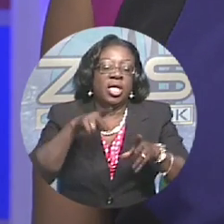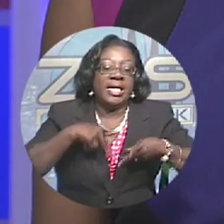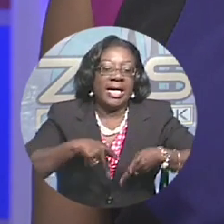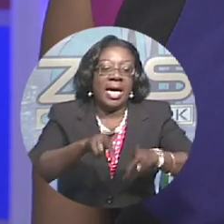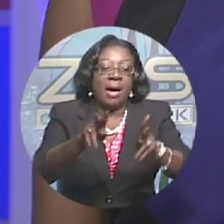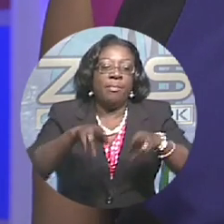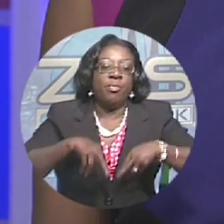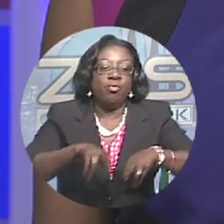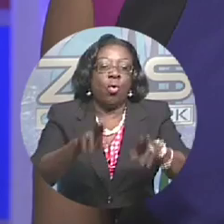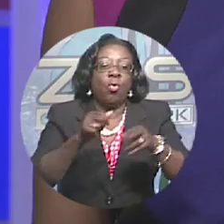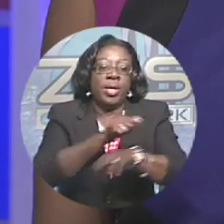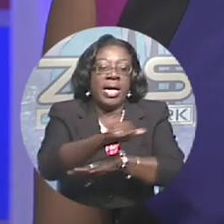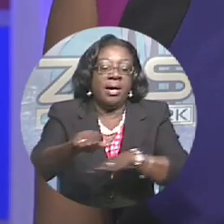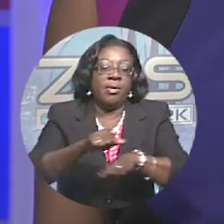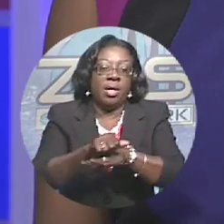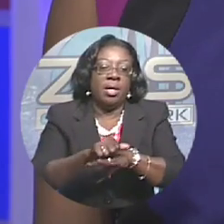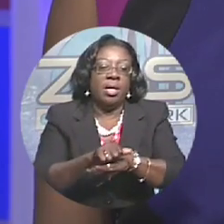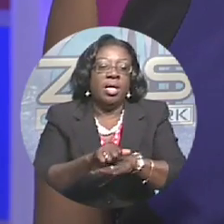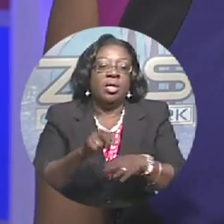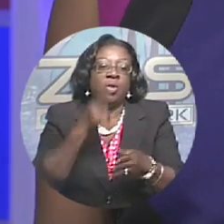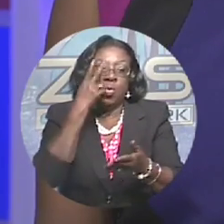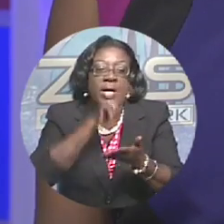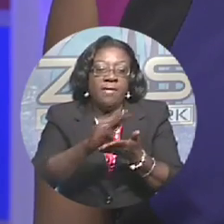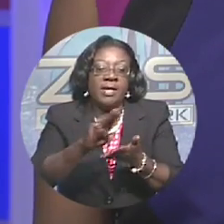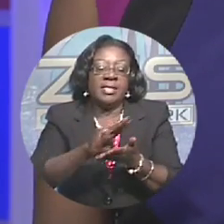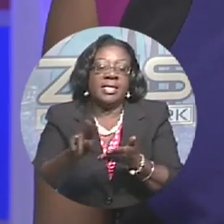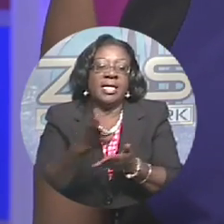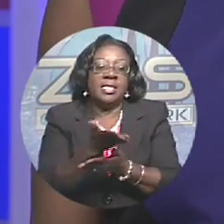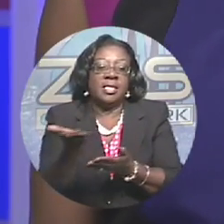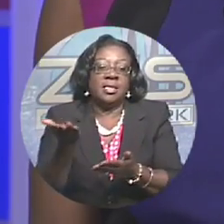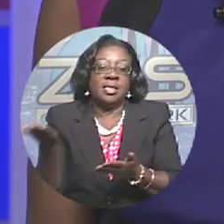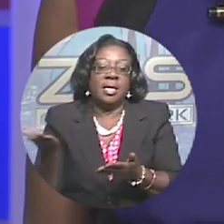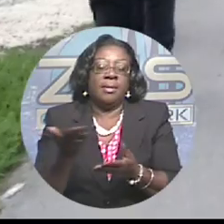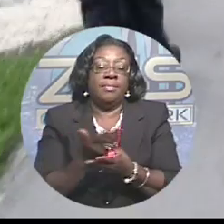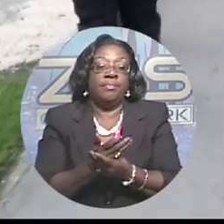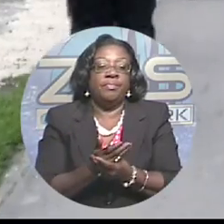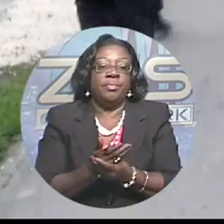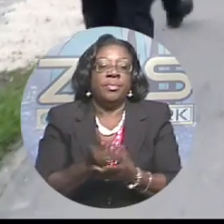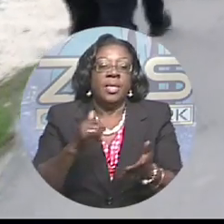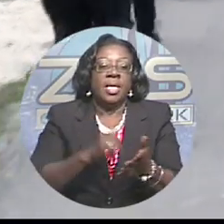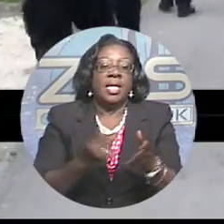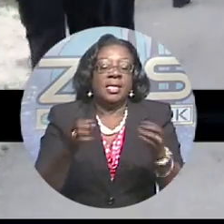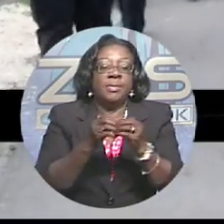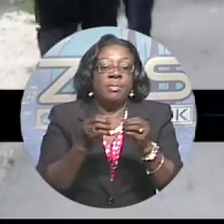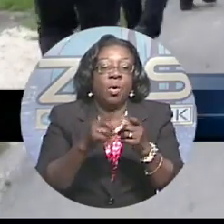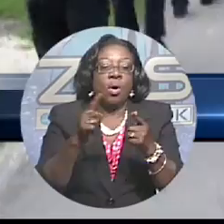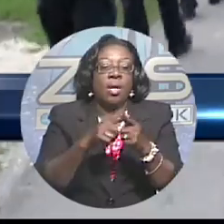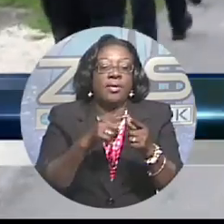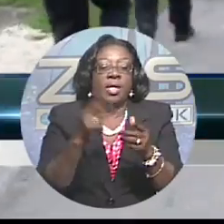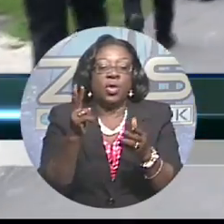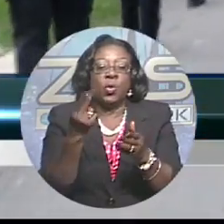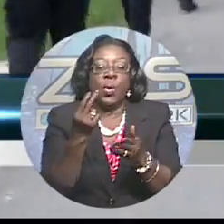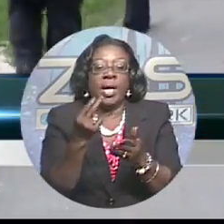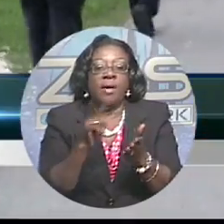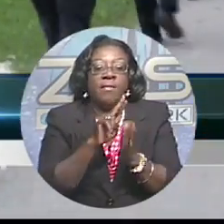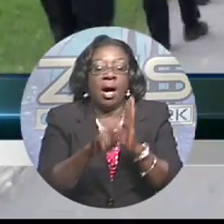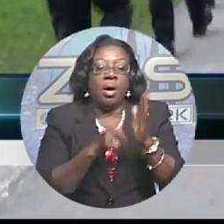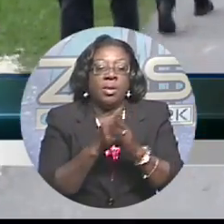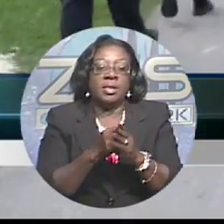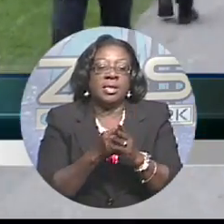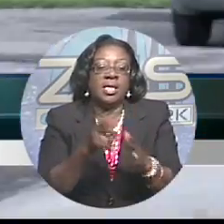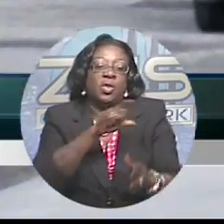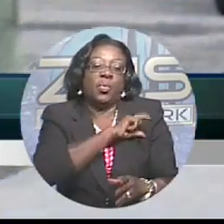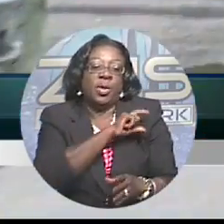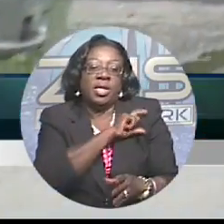to conduct a major operation there. LaDon Davis was there. It's been more than 12 hours now since the Royal Bahamas Police